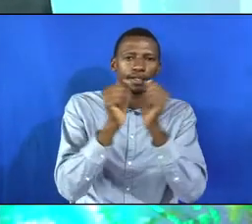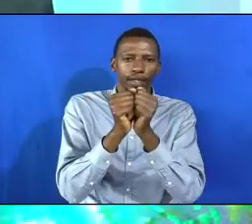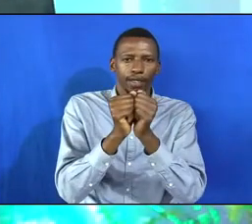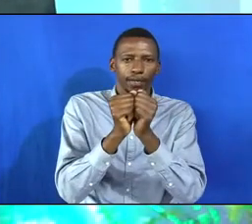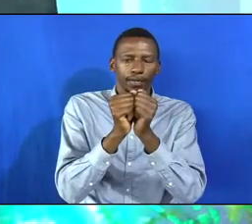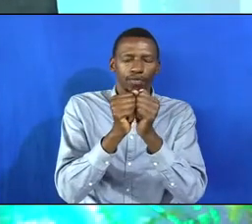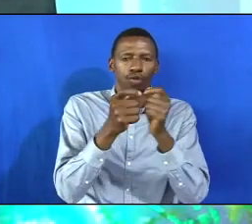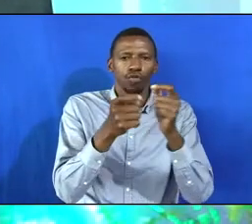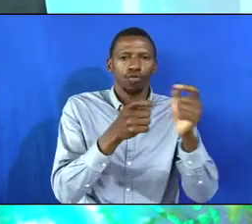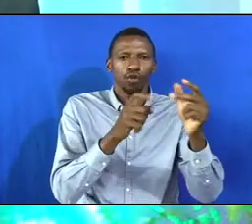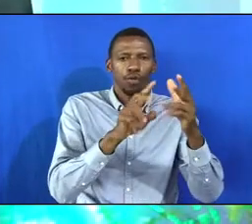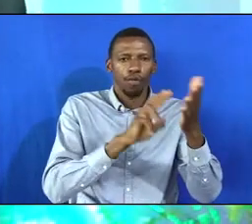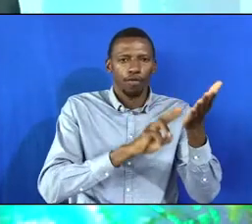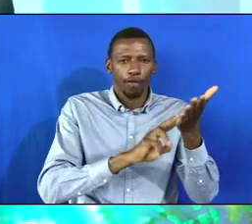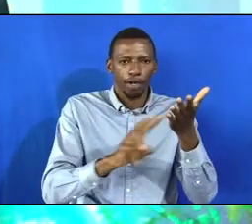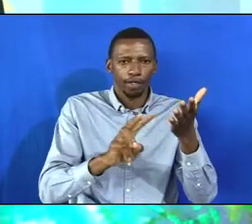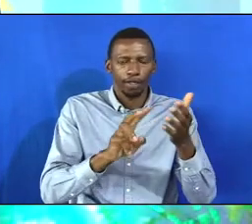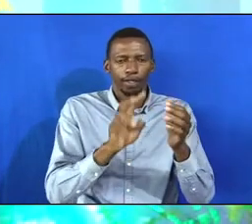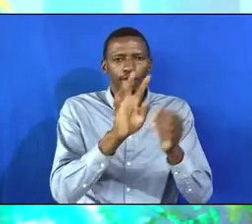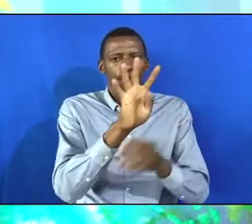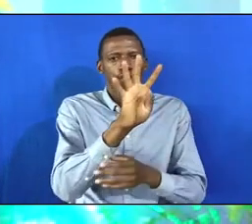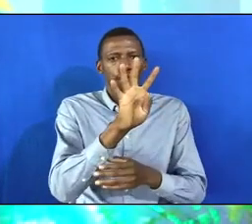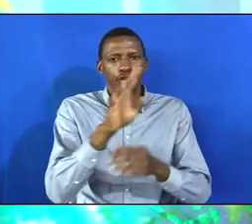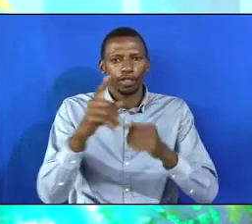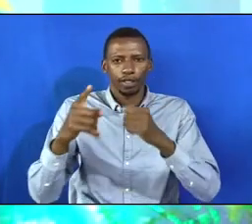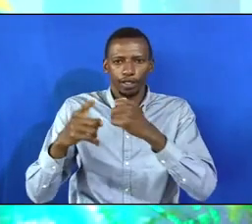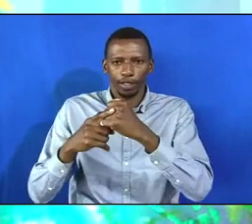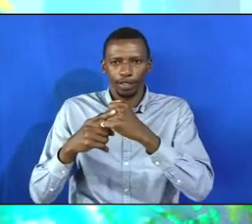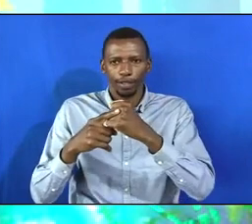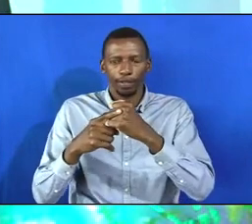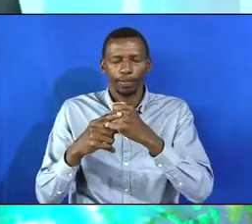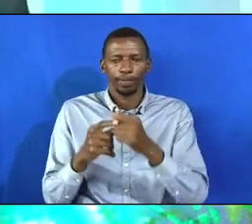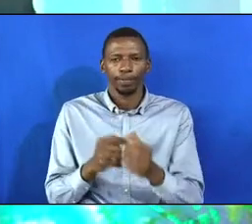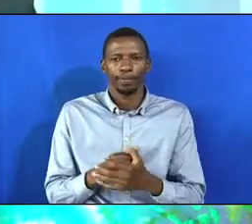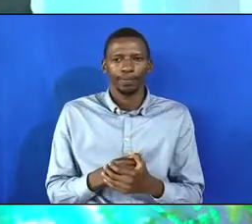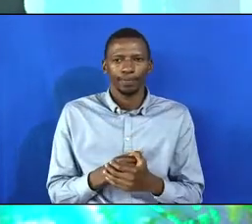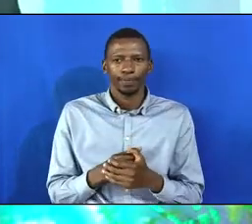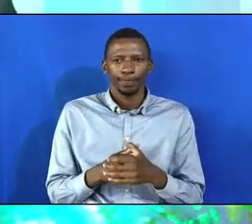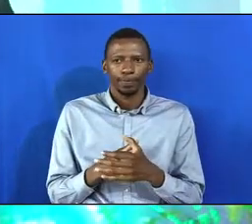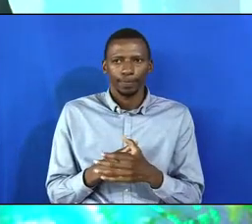starting from verses 46.